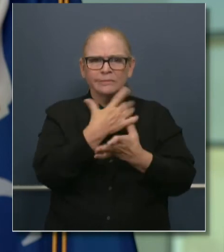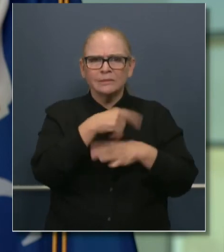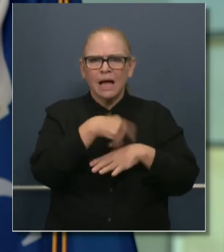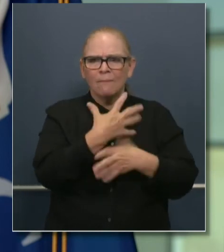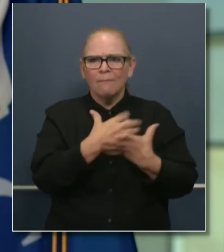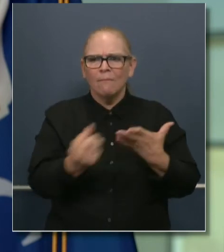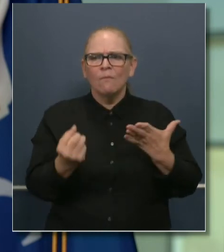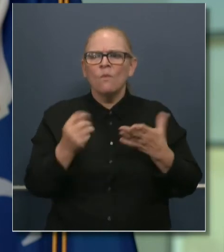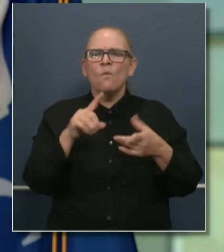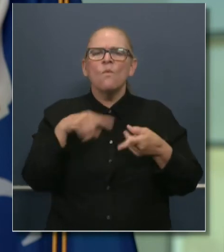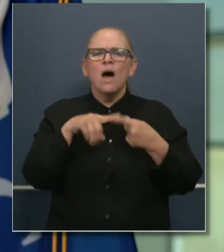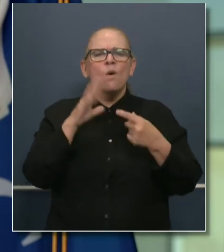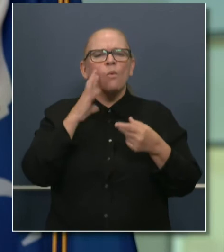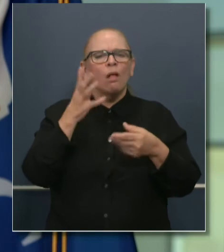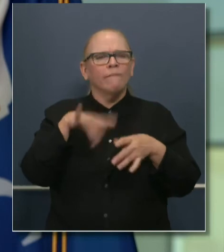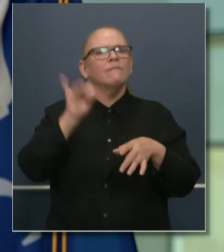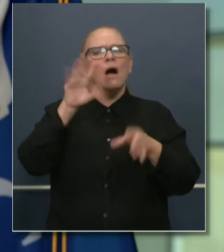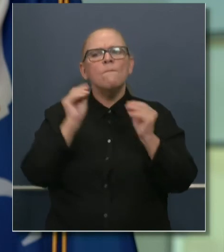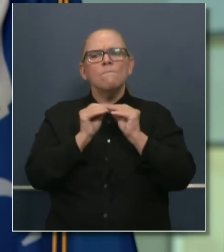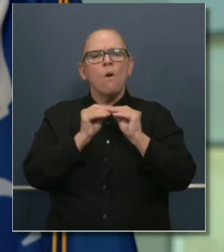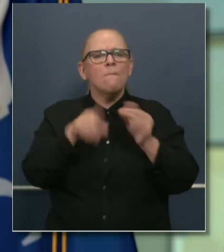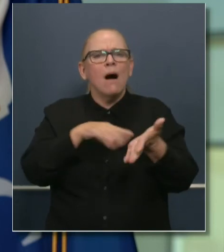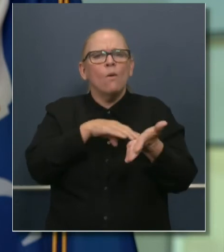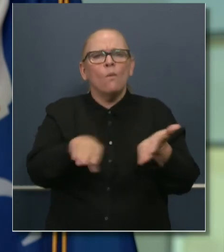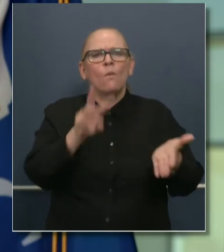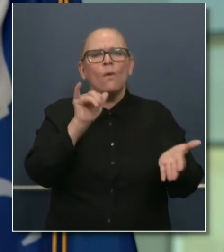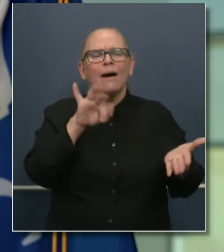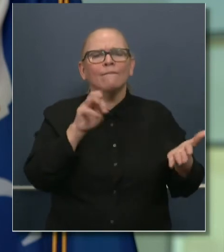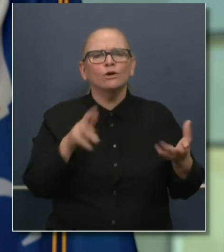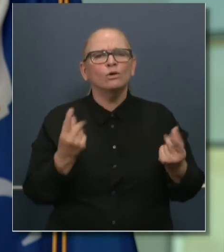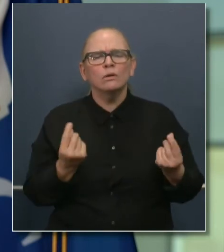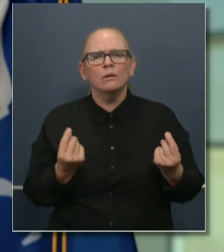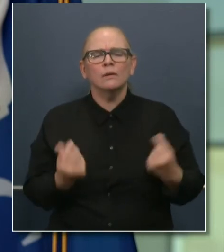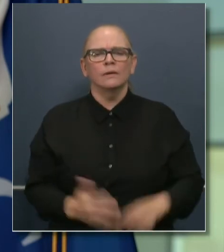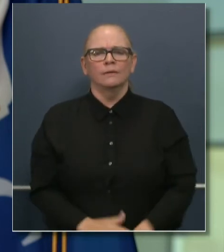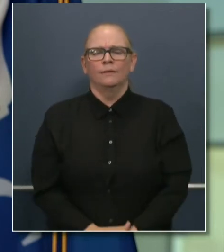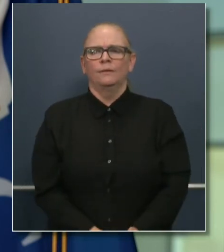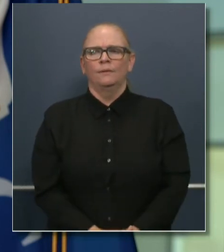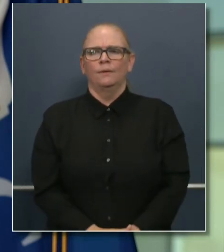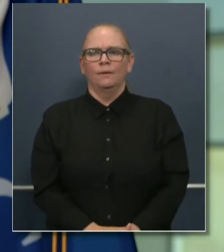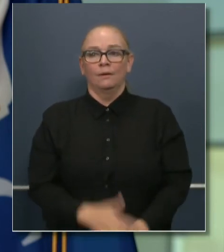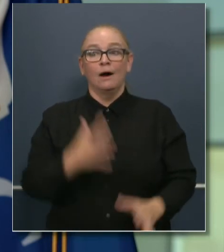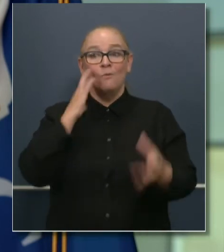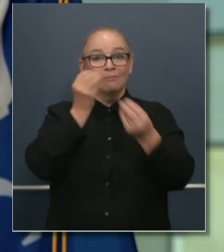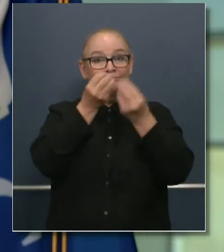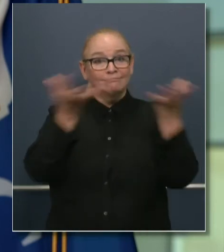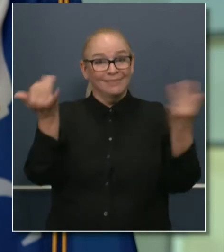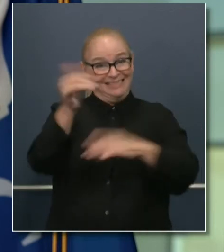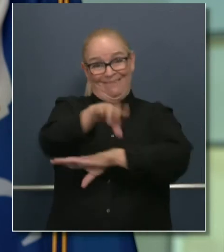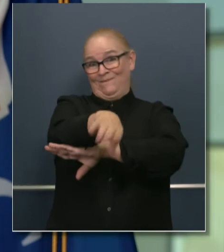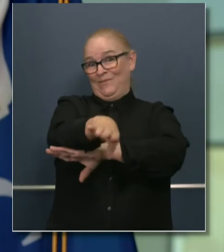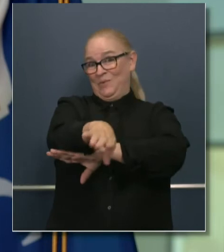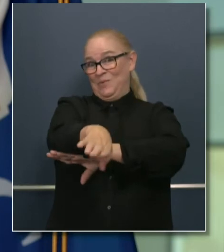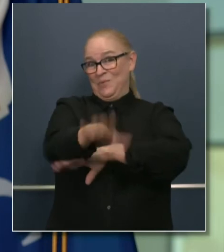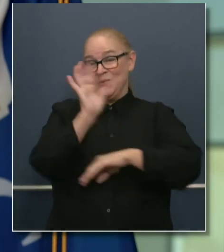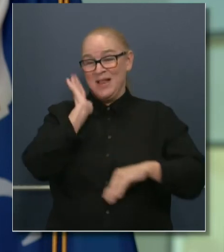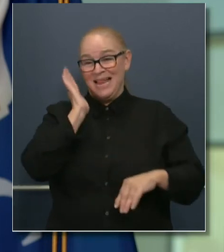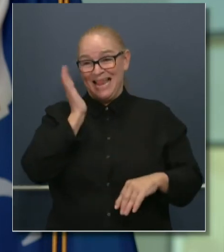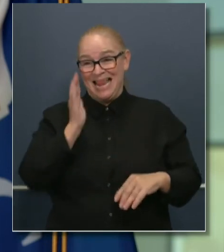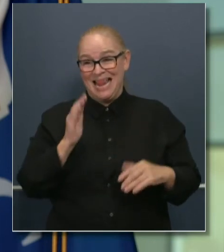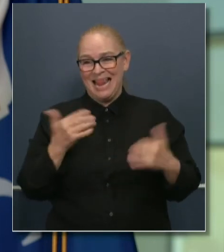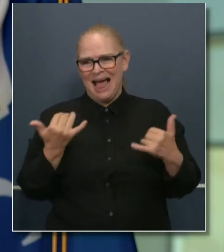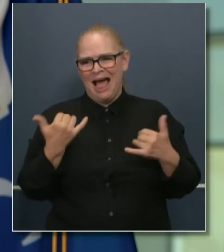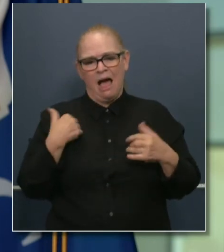revealed? This afternoon. And we've been working very closely with many of those Same officials that